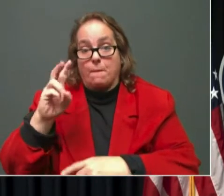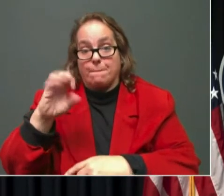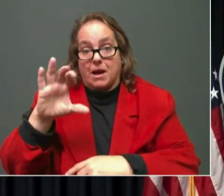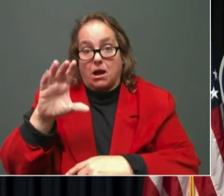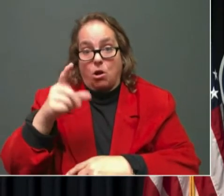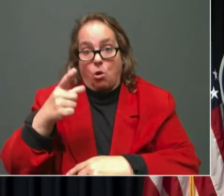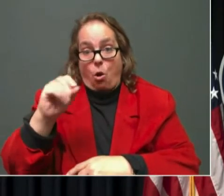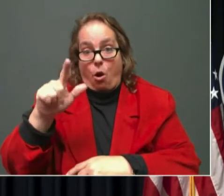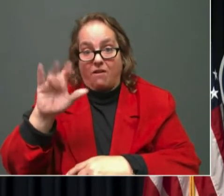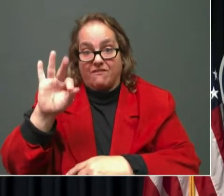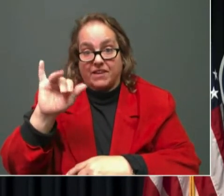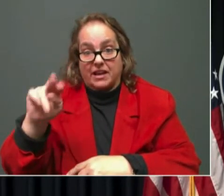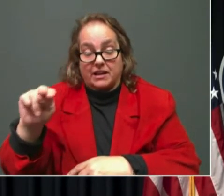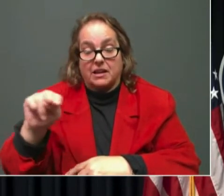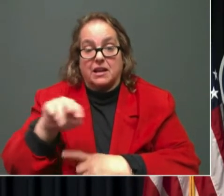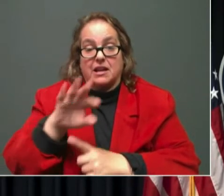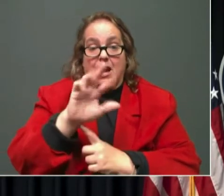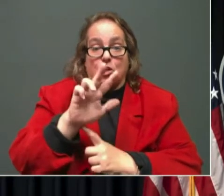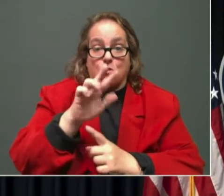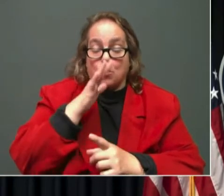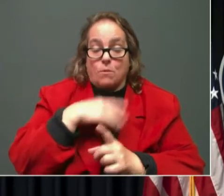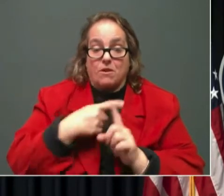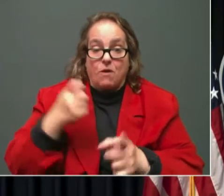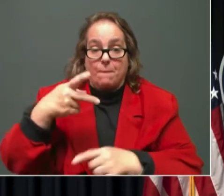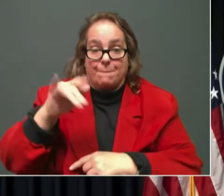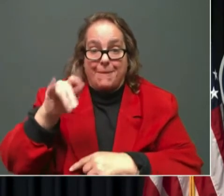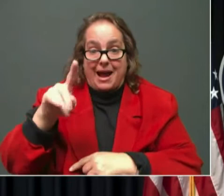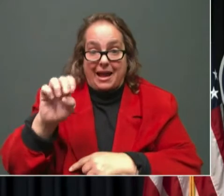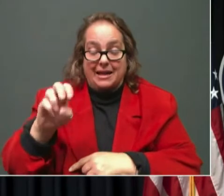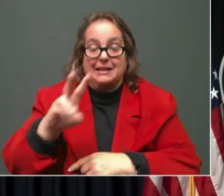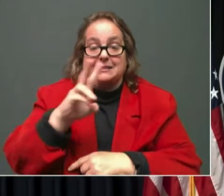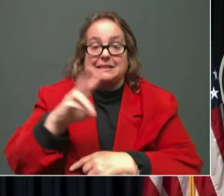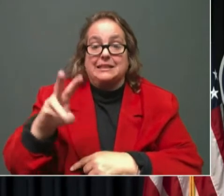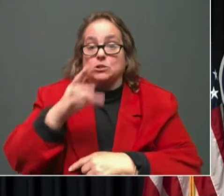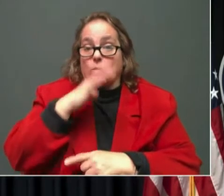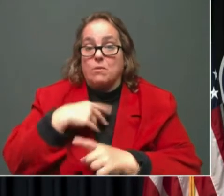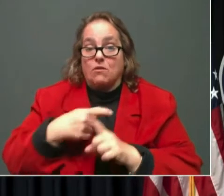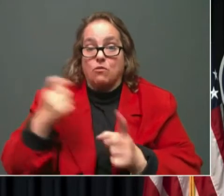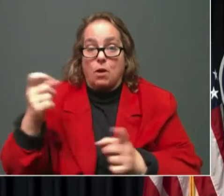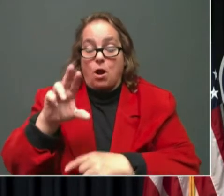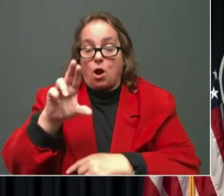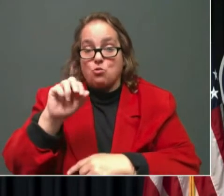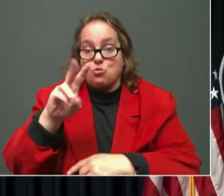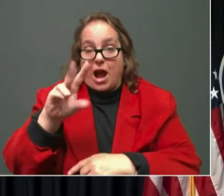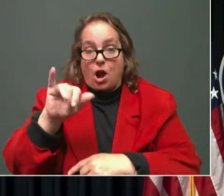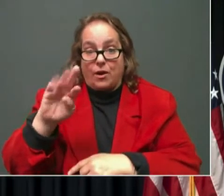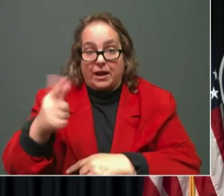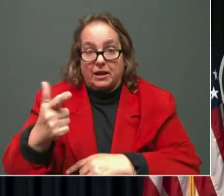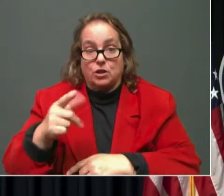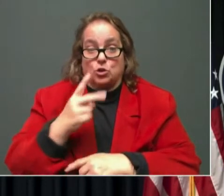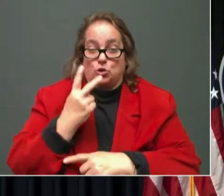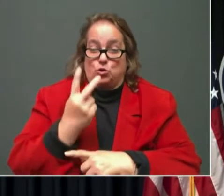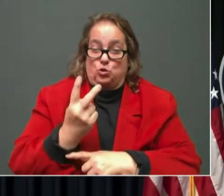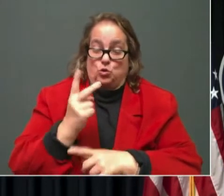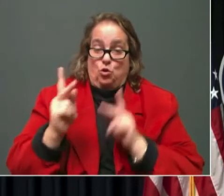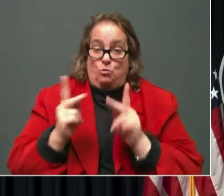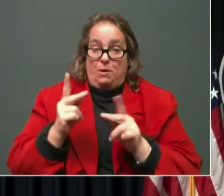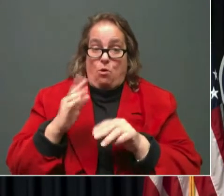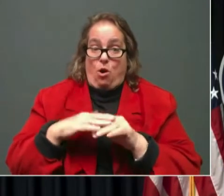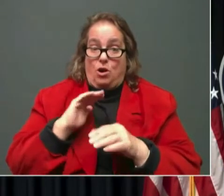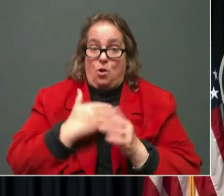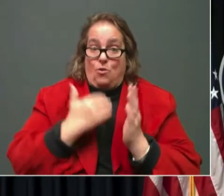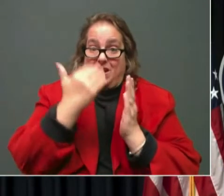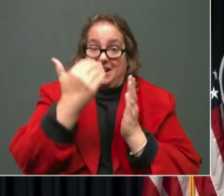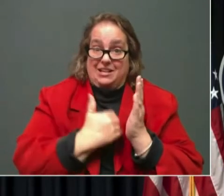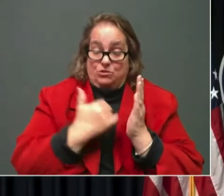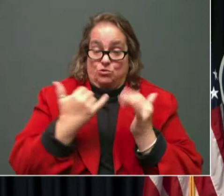from Pike, and a 66-year-old woman from Rowan. Only 2 individuals on today's list were in long-term